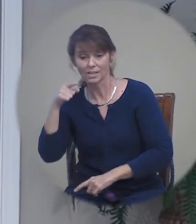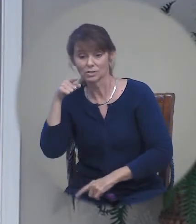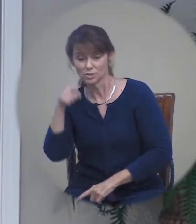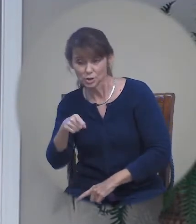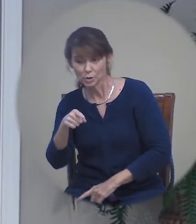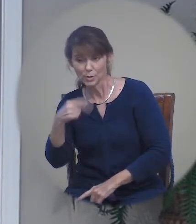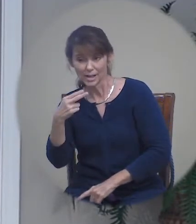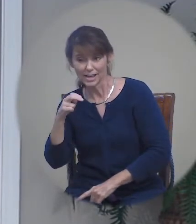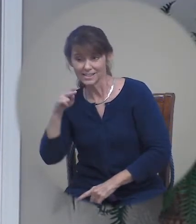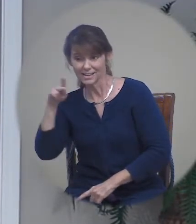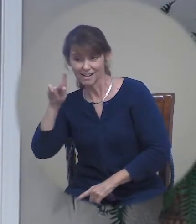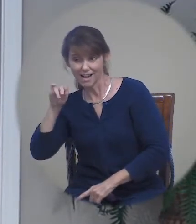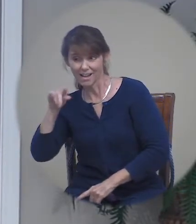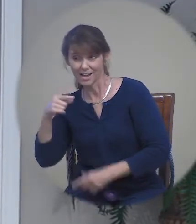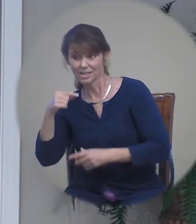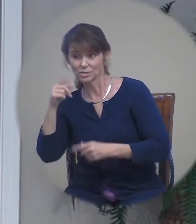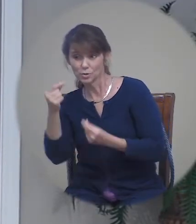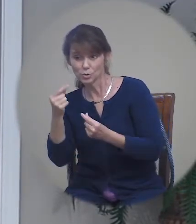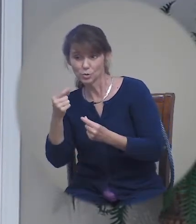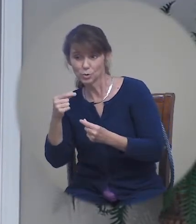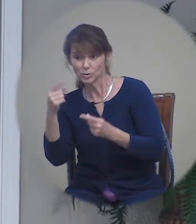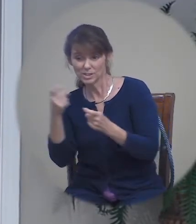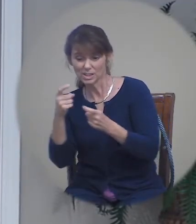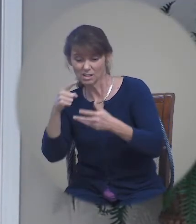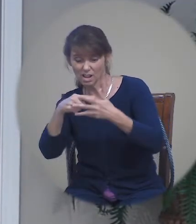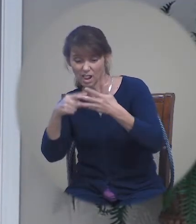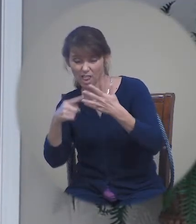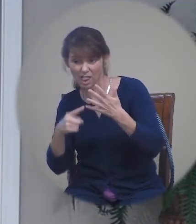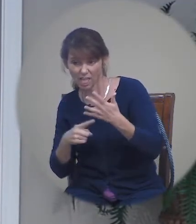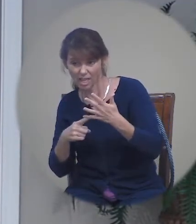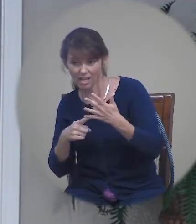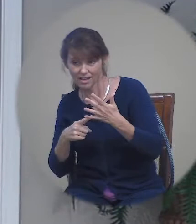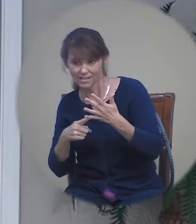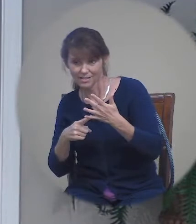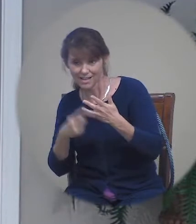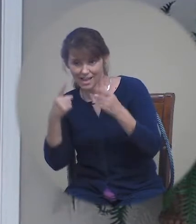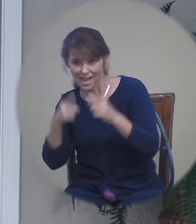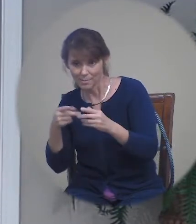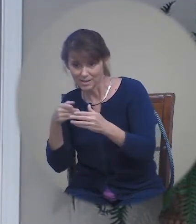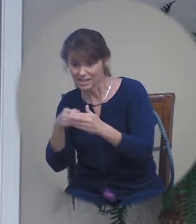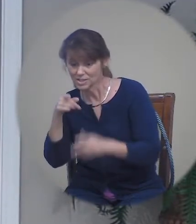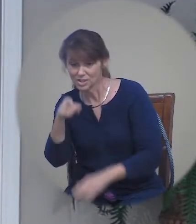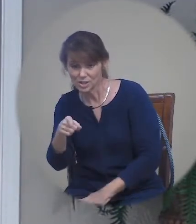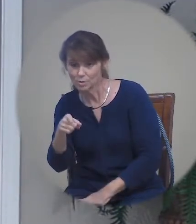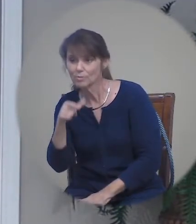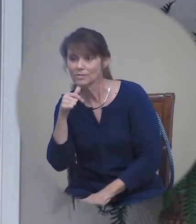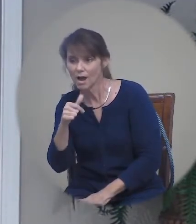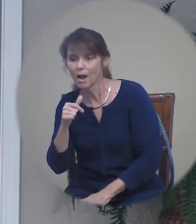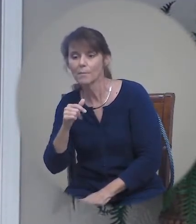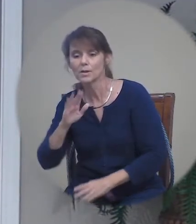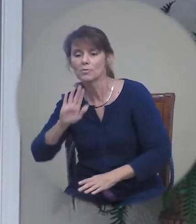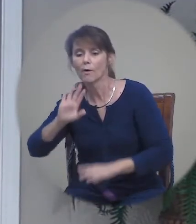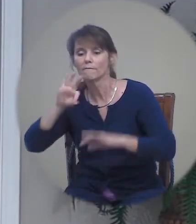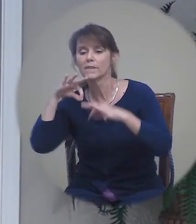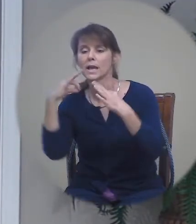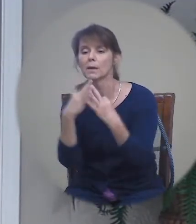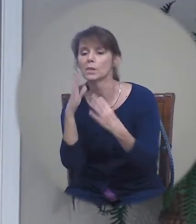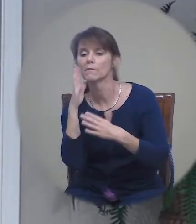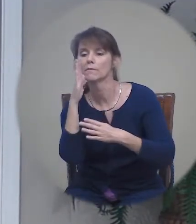these are consequences. But I will not do it in your days. How would you judge Hezekiah's response in verse